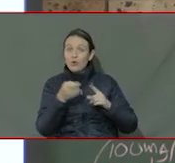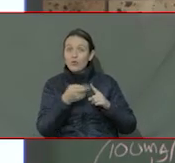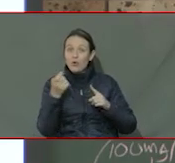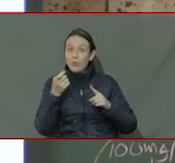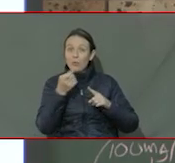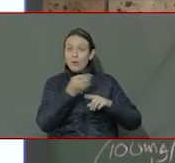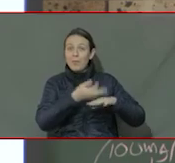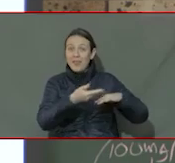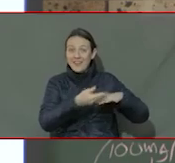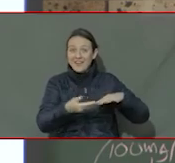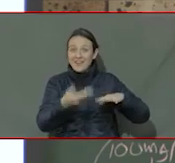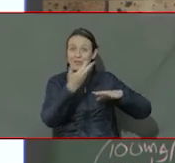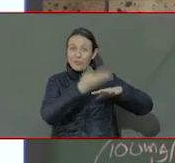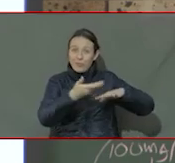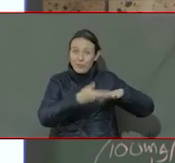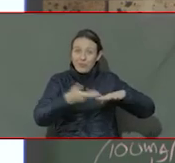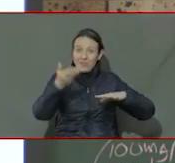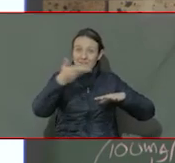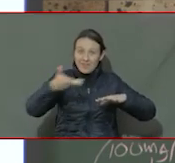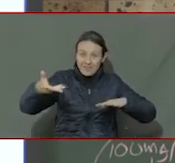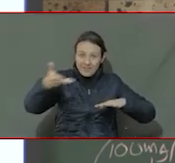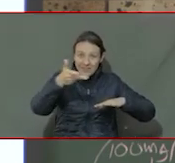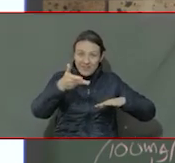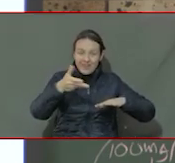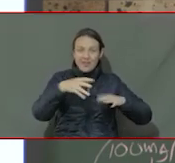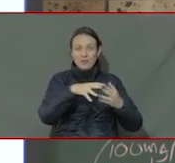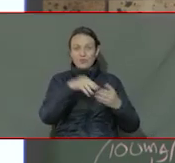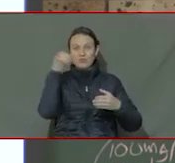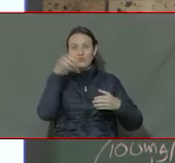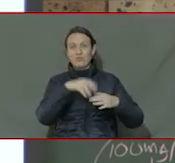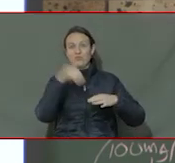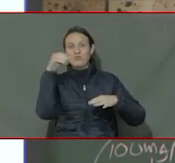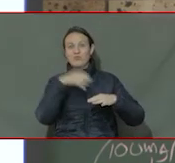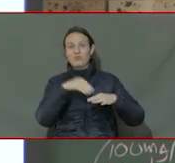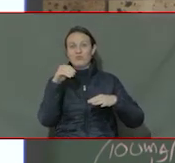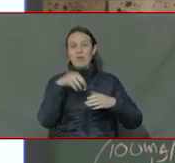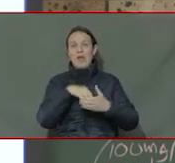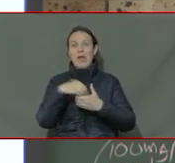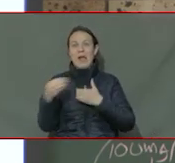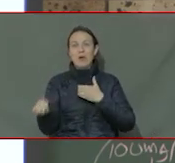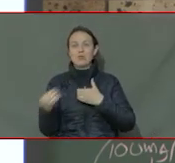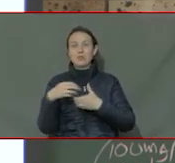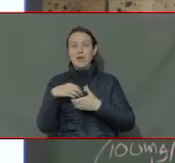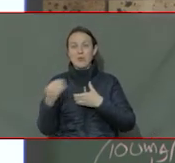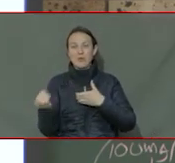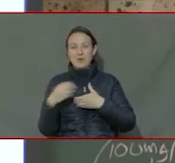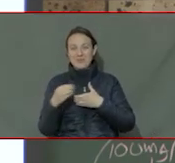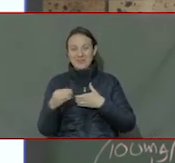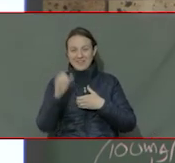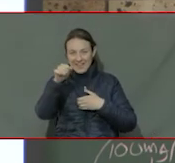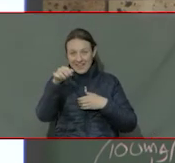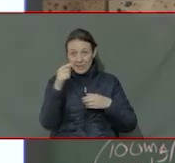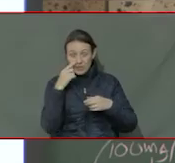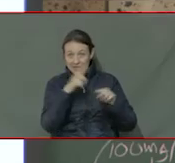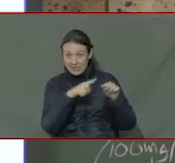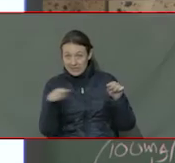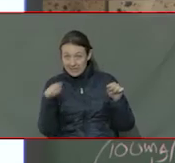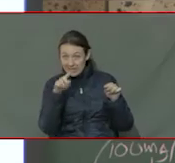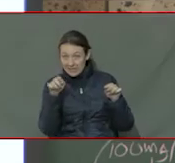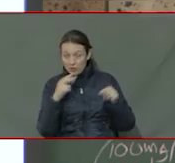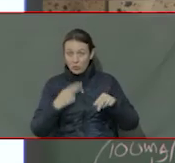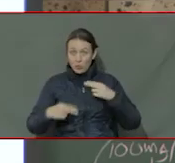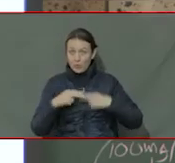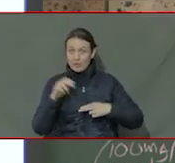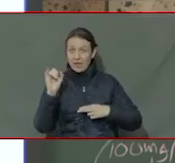blood. So he speaks correctly. He says, what insulin does normally, look at my arrow. Insulin